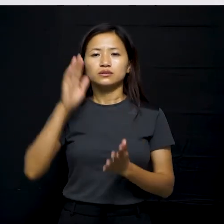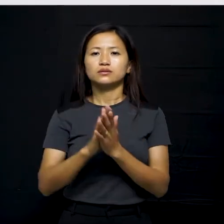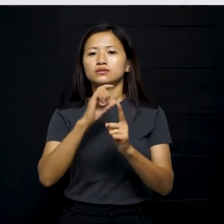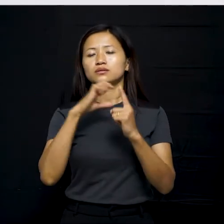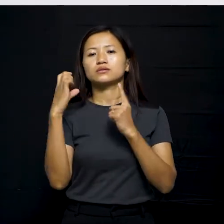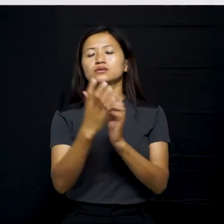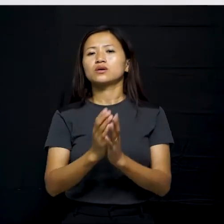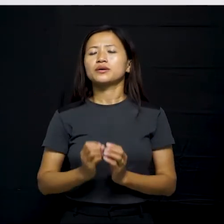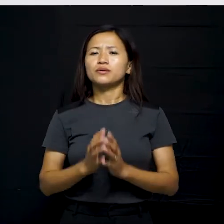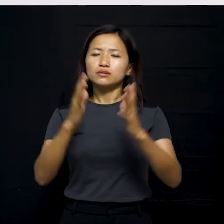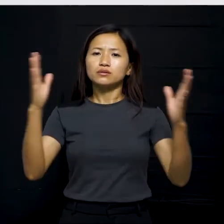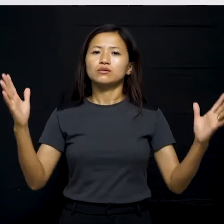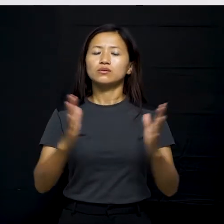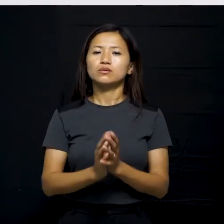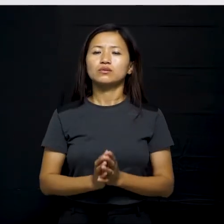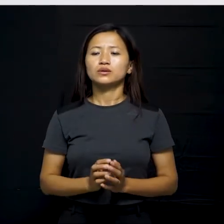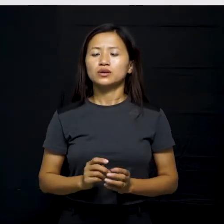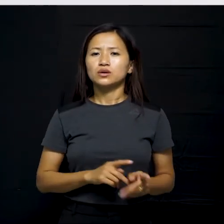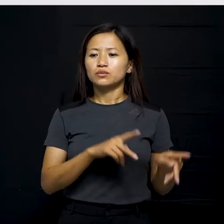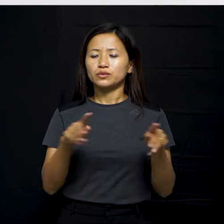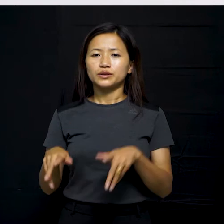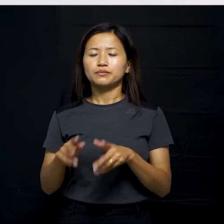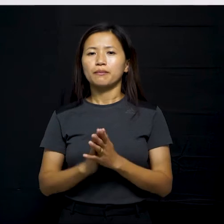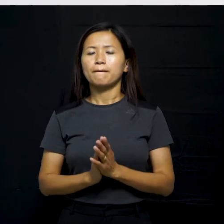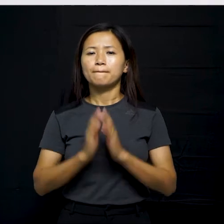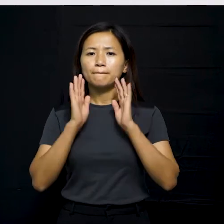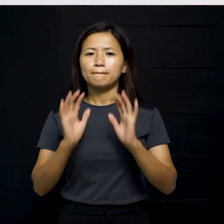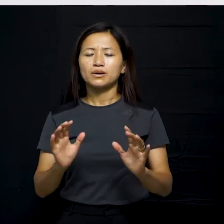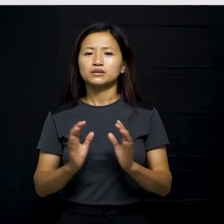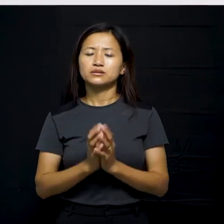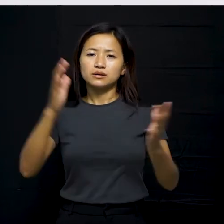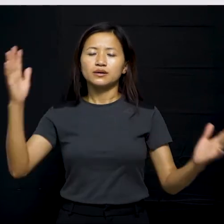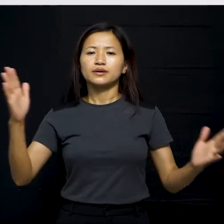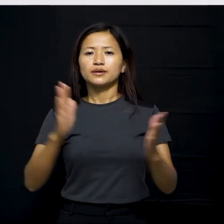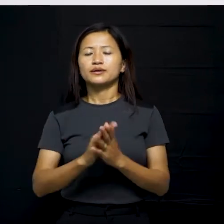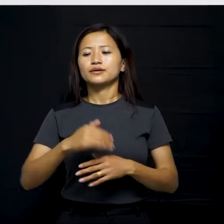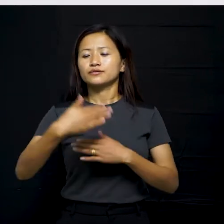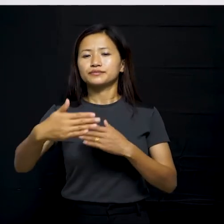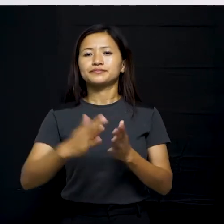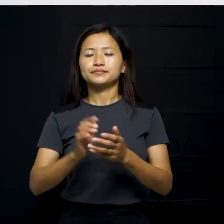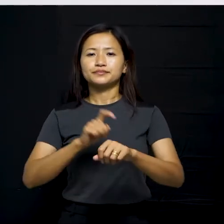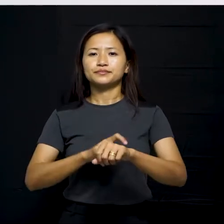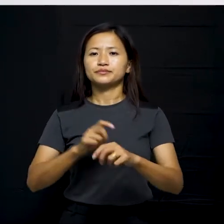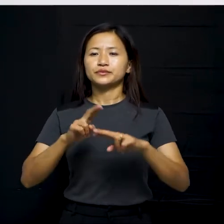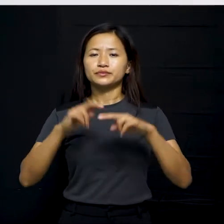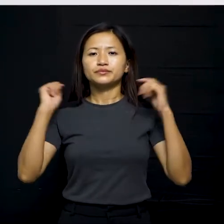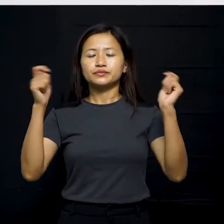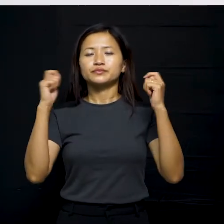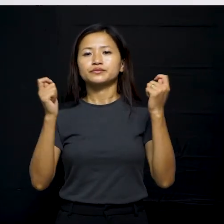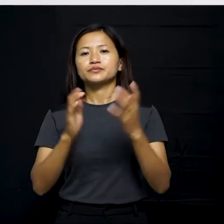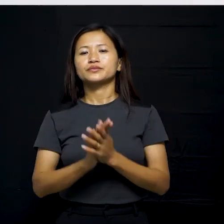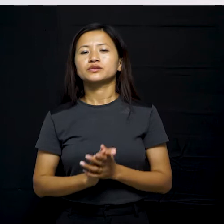to visit it. There are people who plan much ahead of time in order to come and visit these festivals. So we have